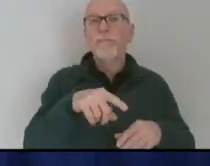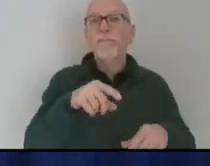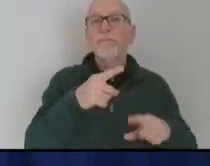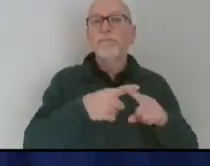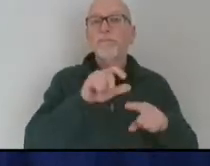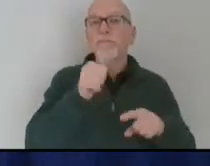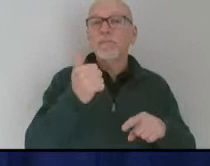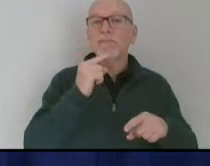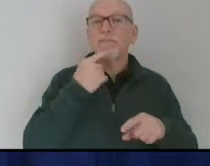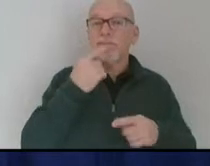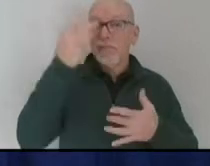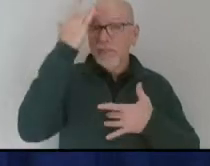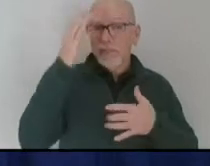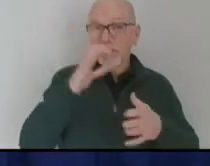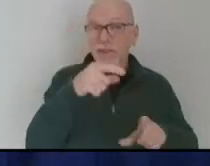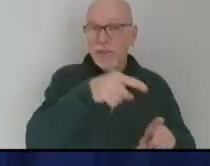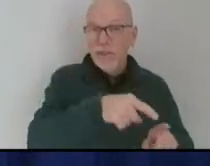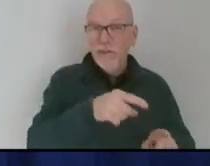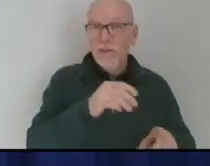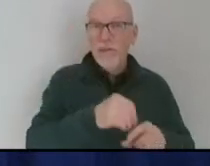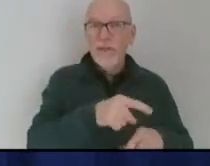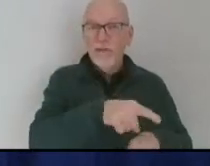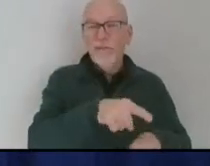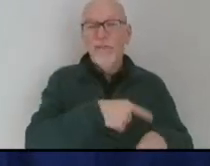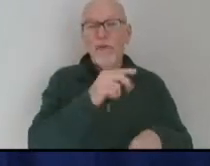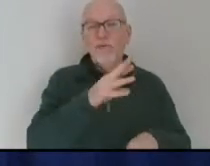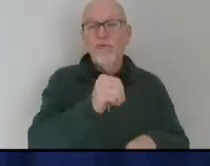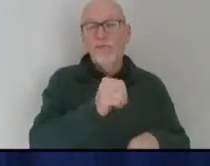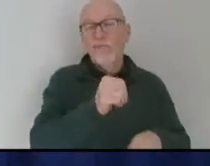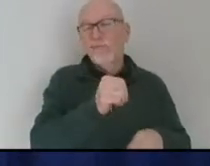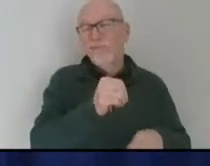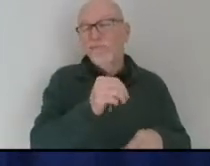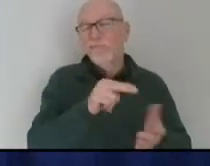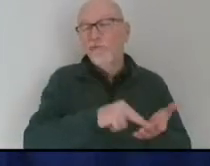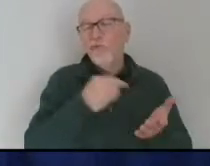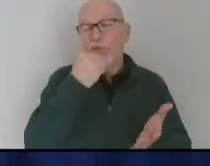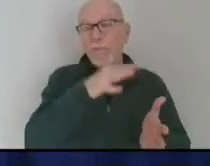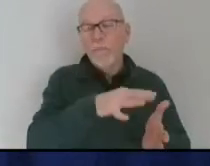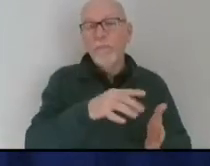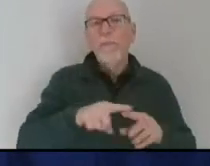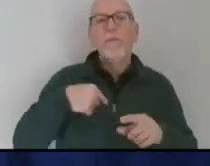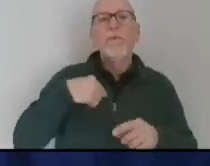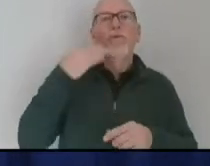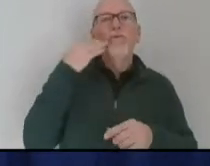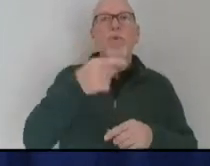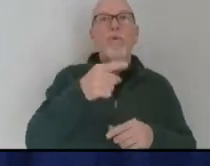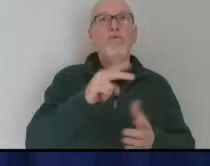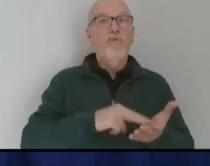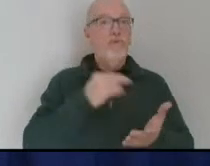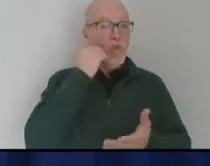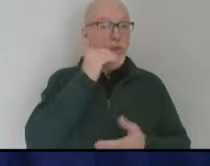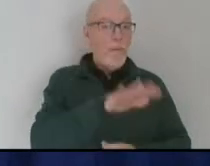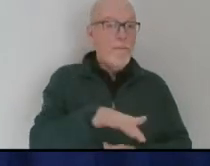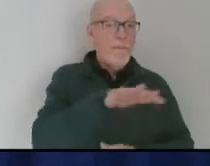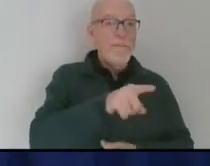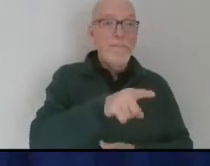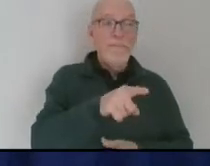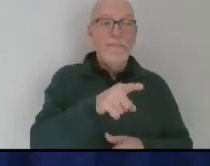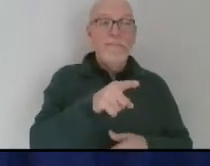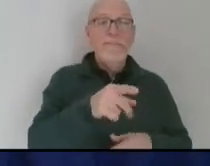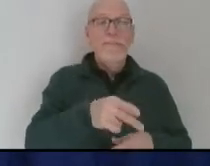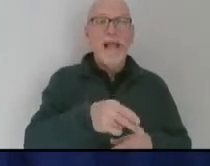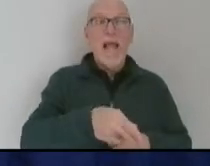severe illness has done there in our long-term care facilities. But again, we know the level of infection in our long-term care facilities often is